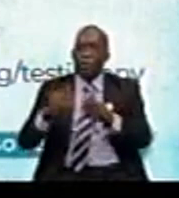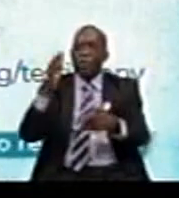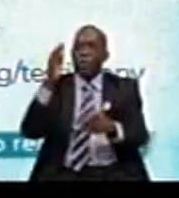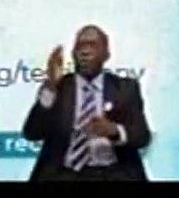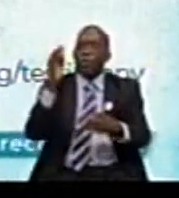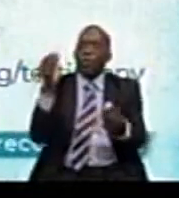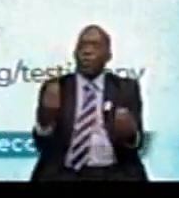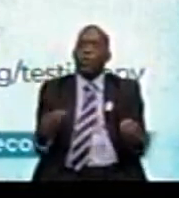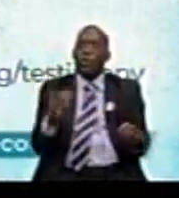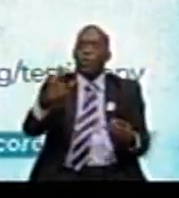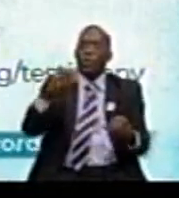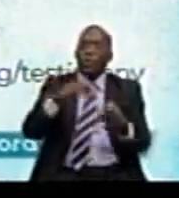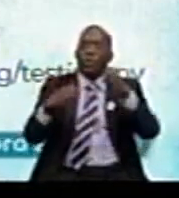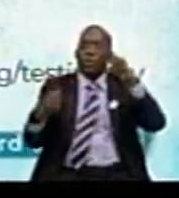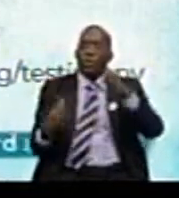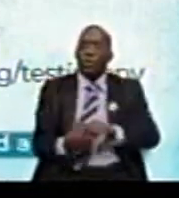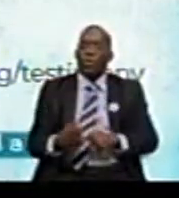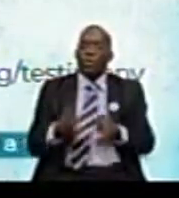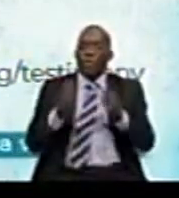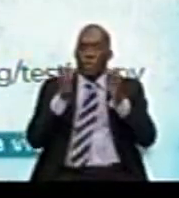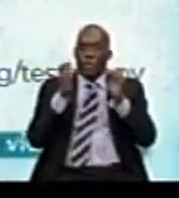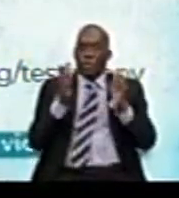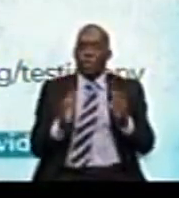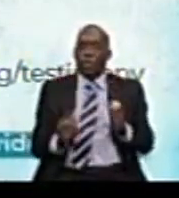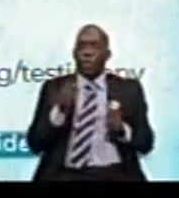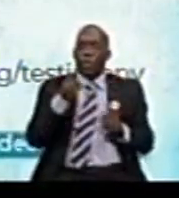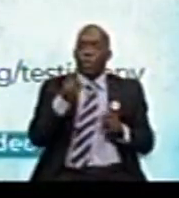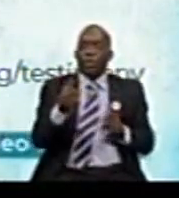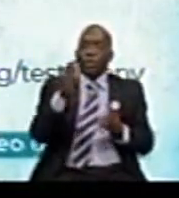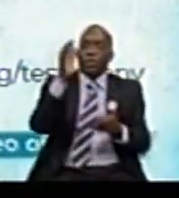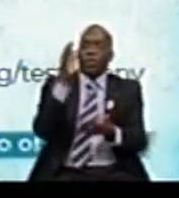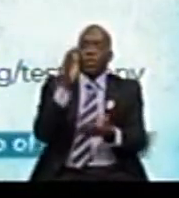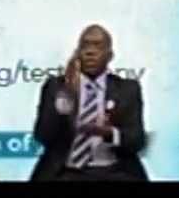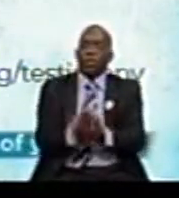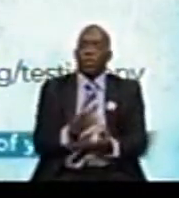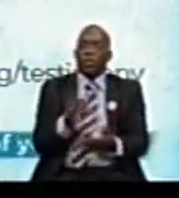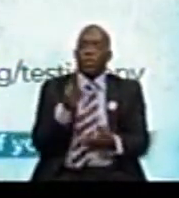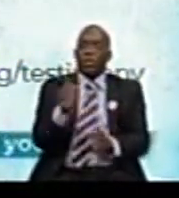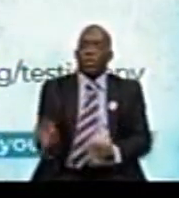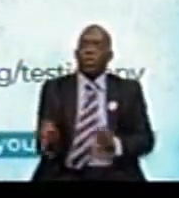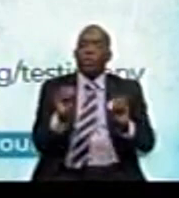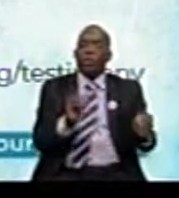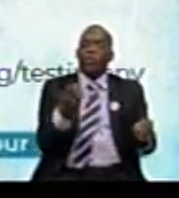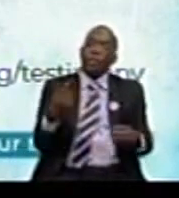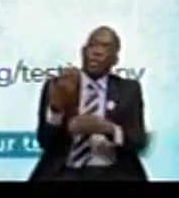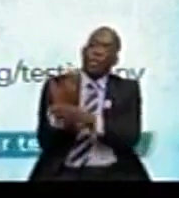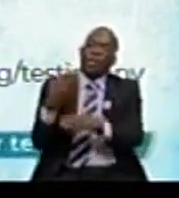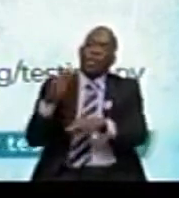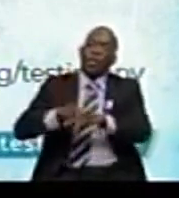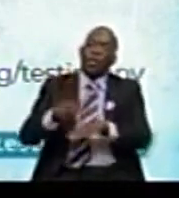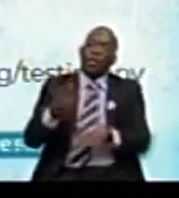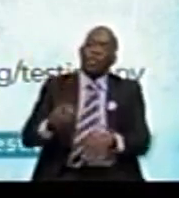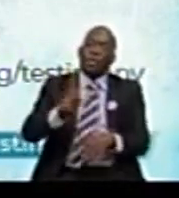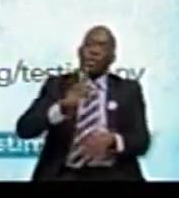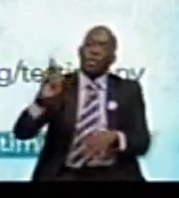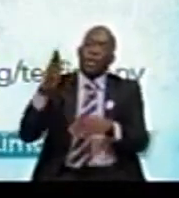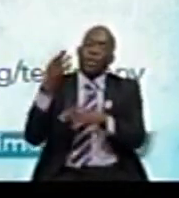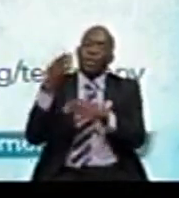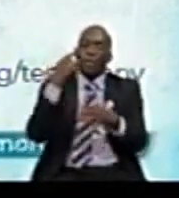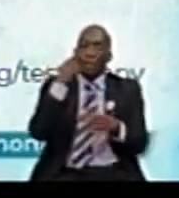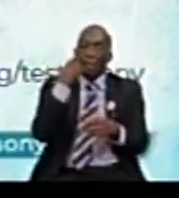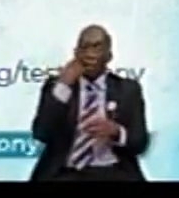praying?' Immediately I stopped and I laid my hands on my right eye. That was paining me. And after